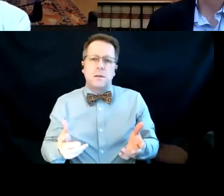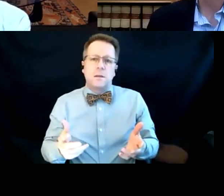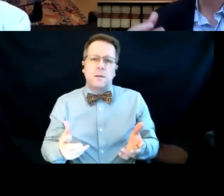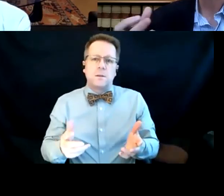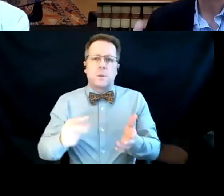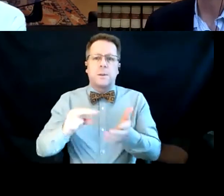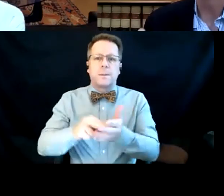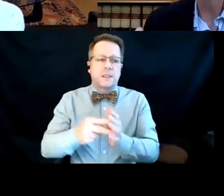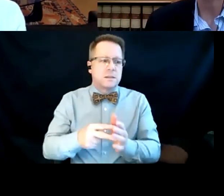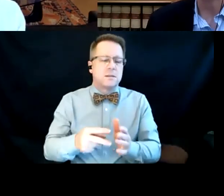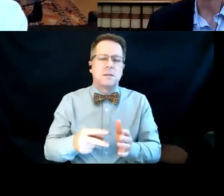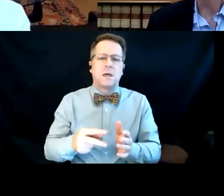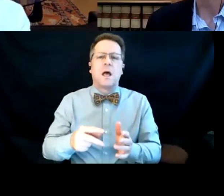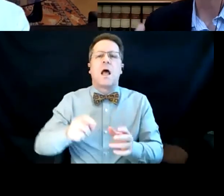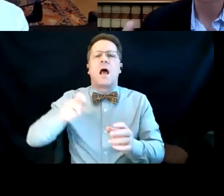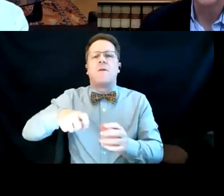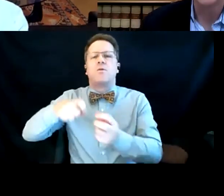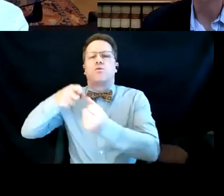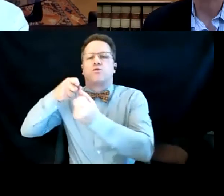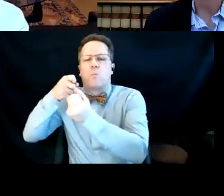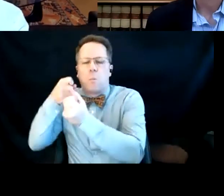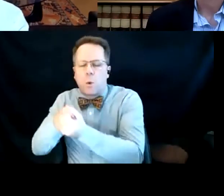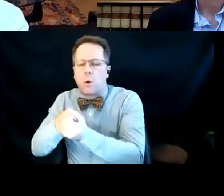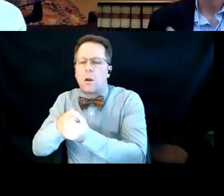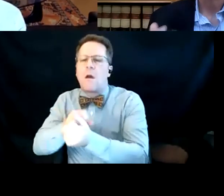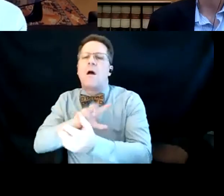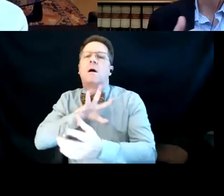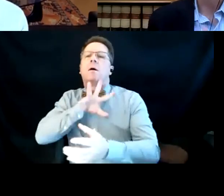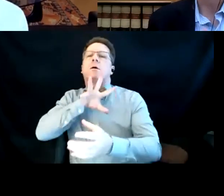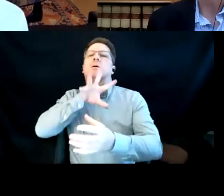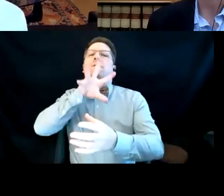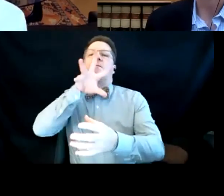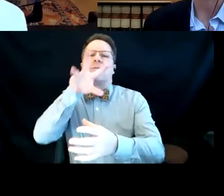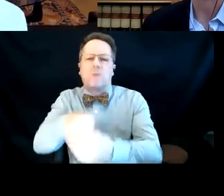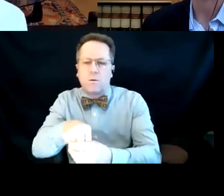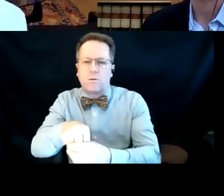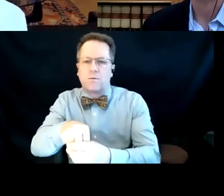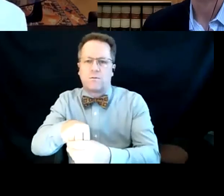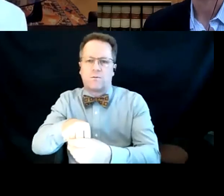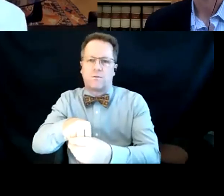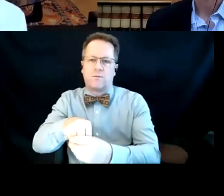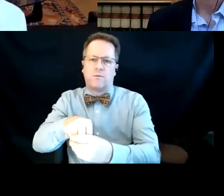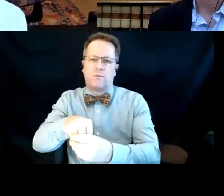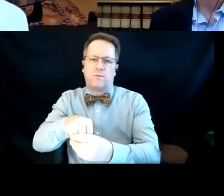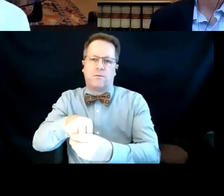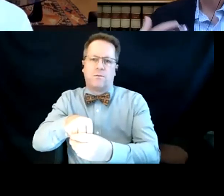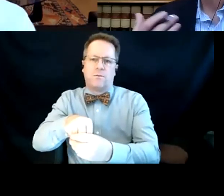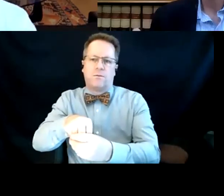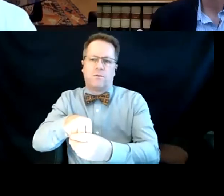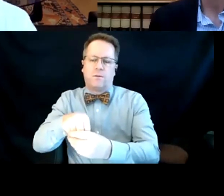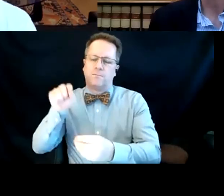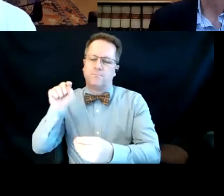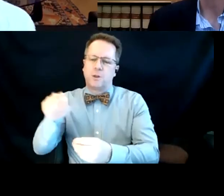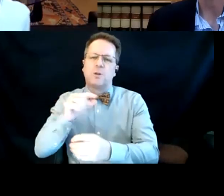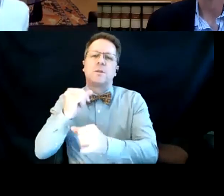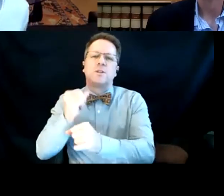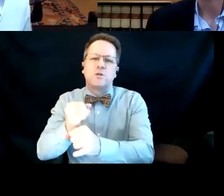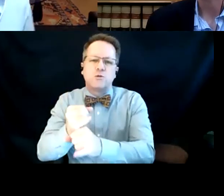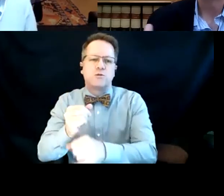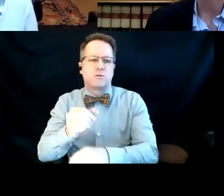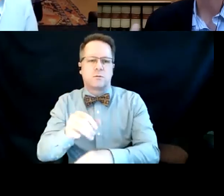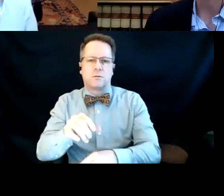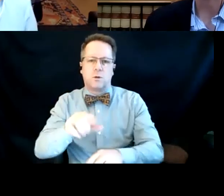support and get engaged in those institutions and movements that